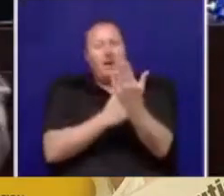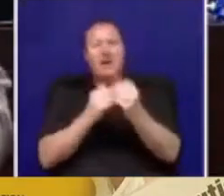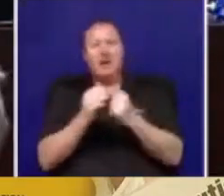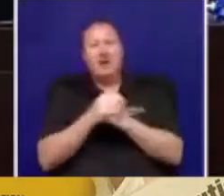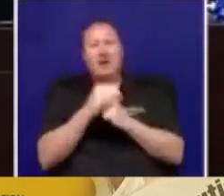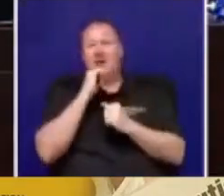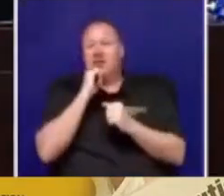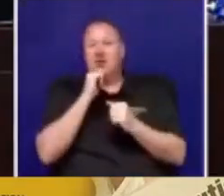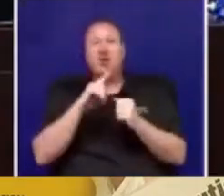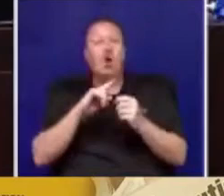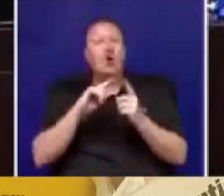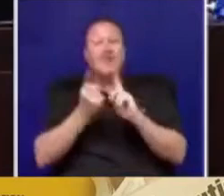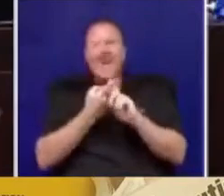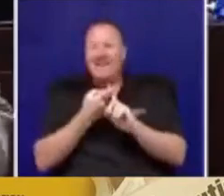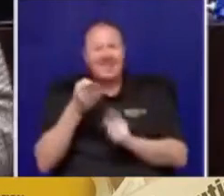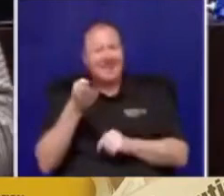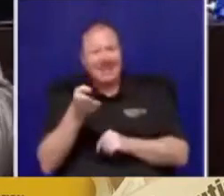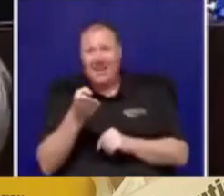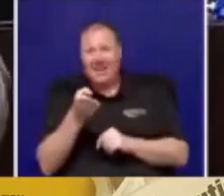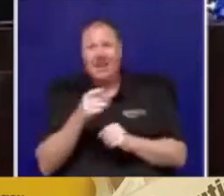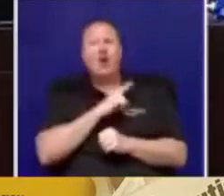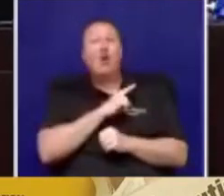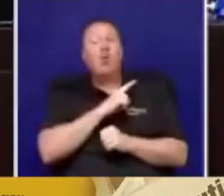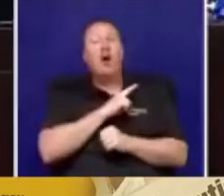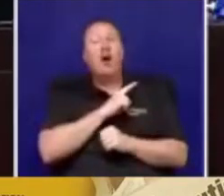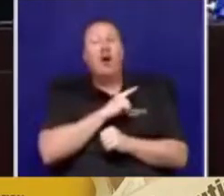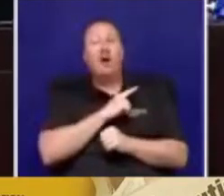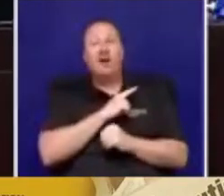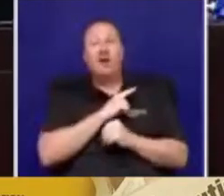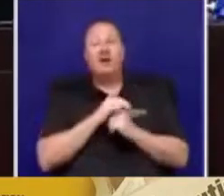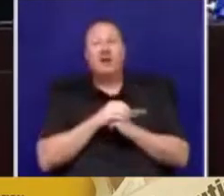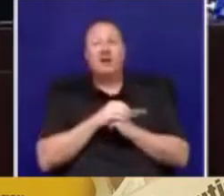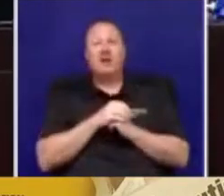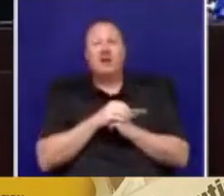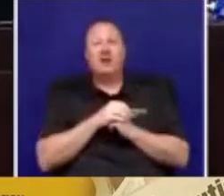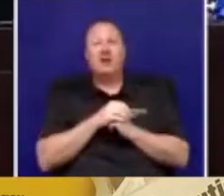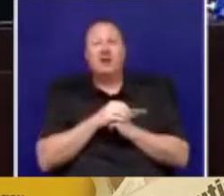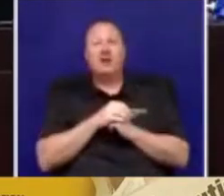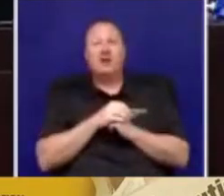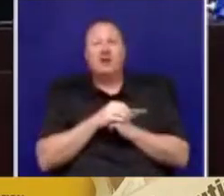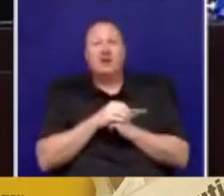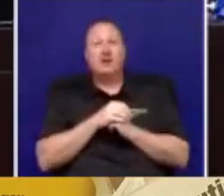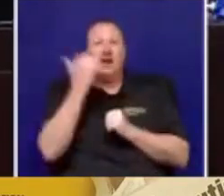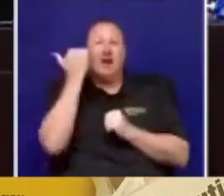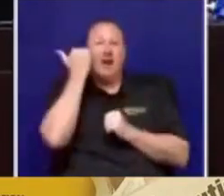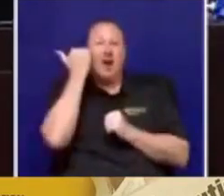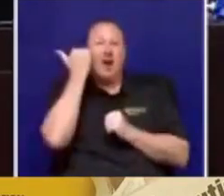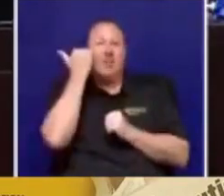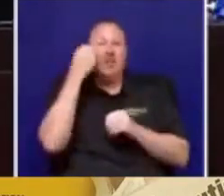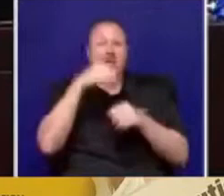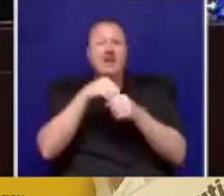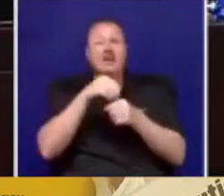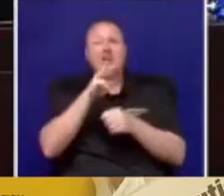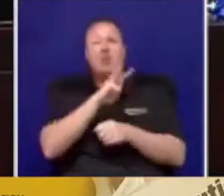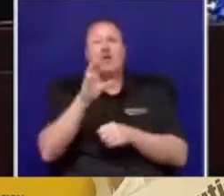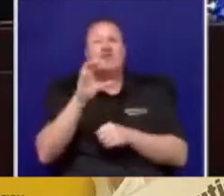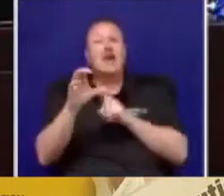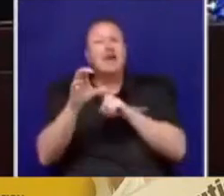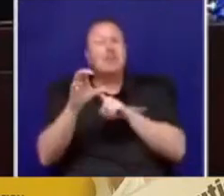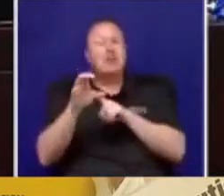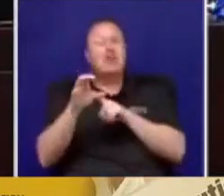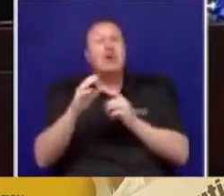by accident. It is not by accident. It is because of a government that is committed